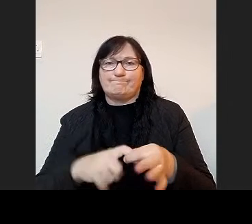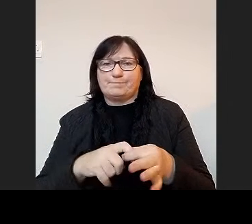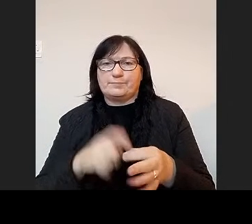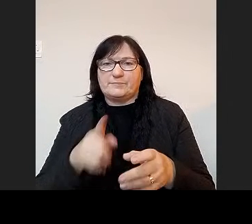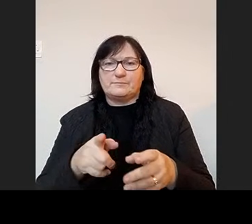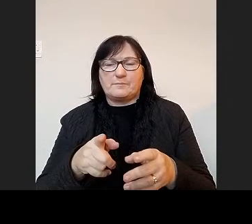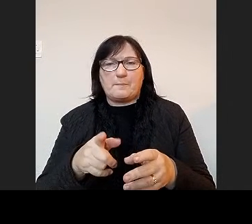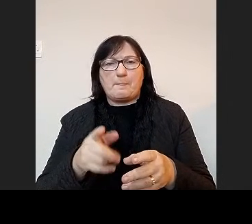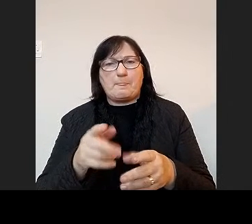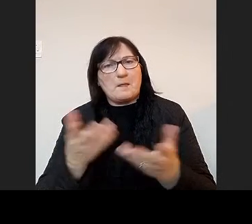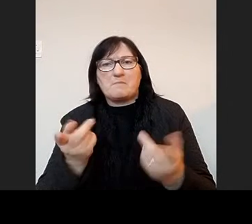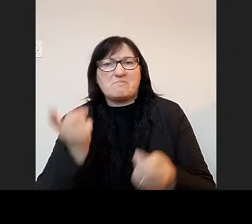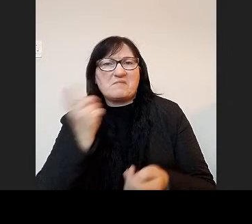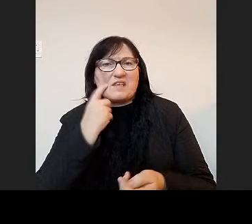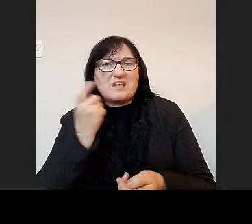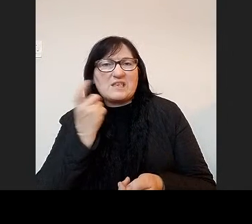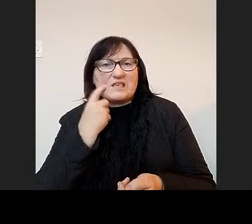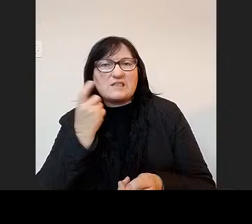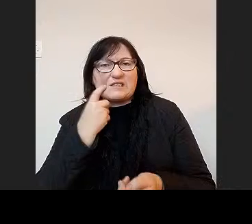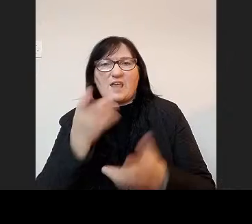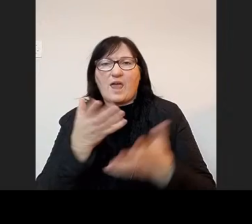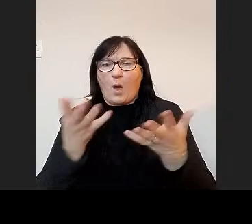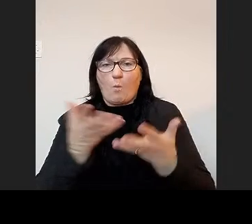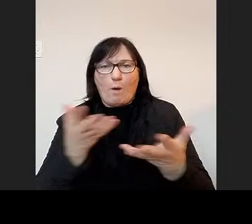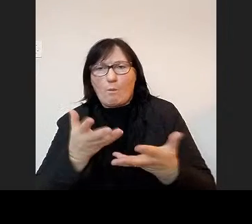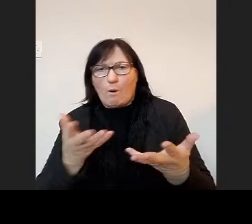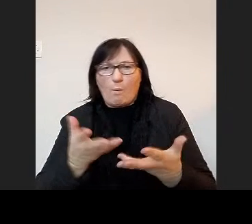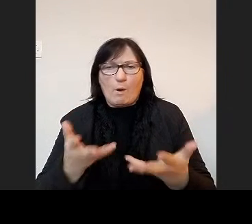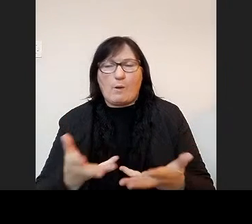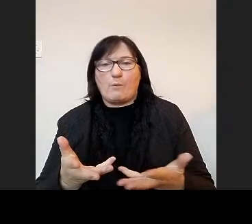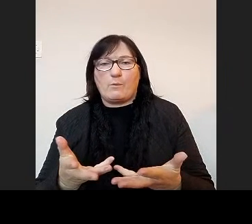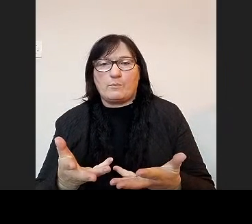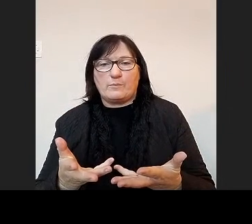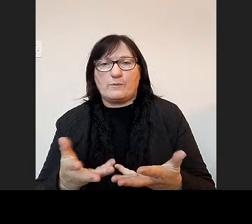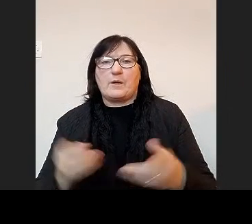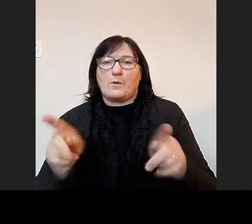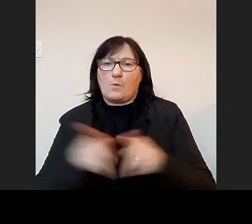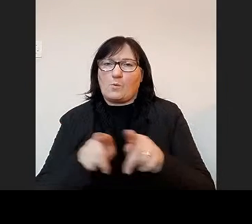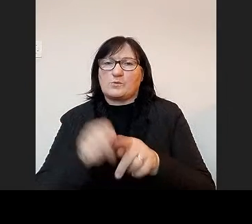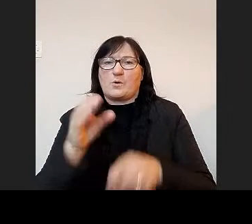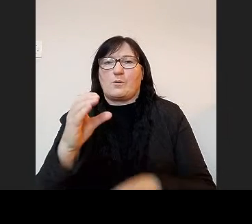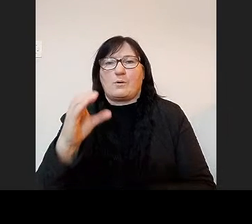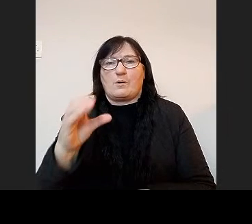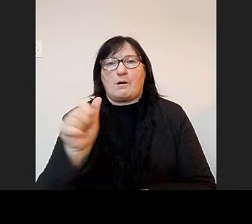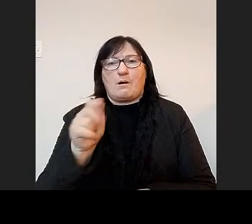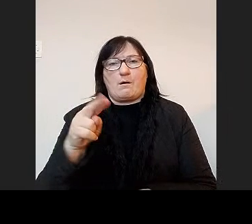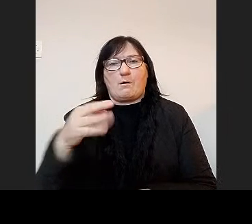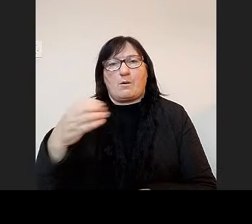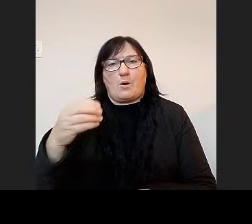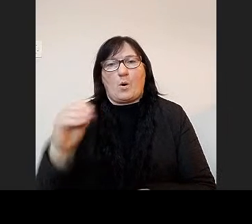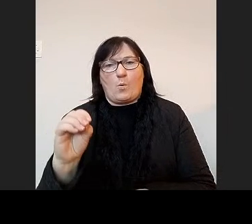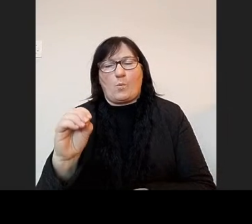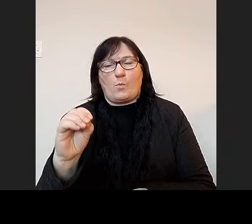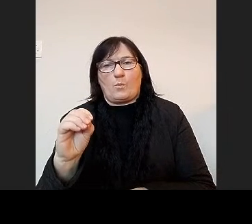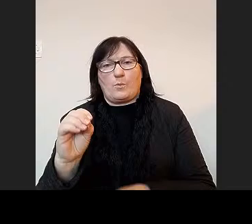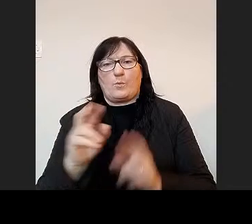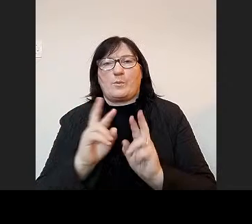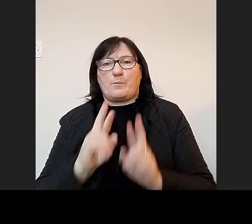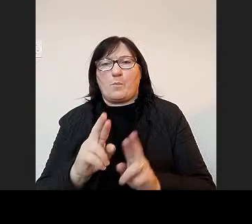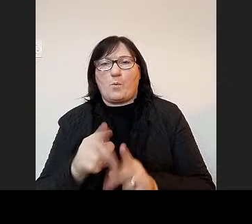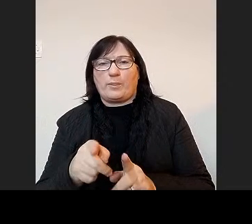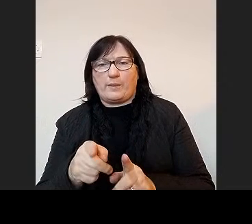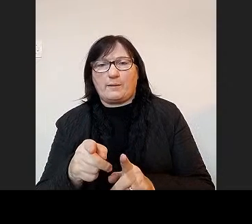navigate. Lastly, registration for cargo reporting process that was shared with you. I learned a thing or two